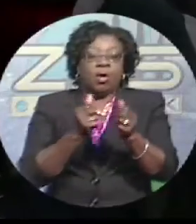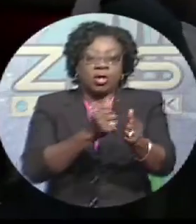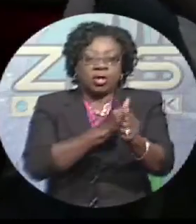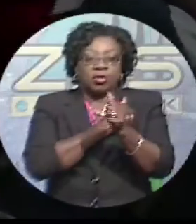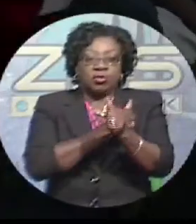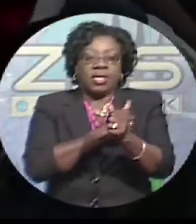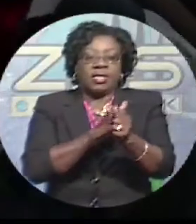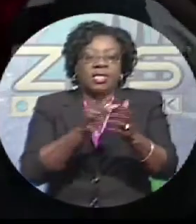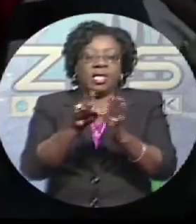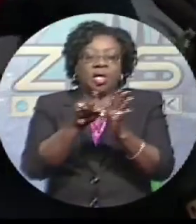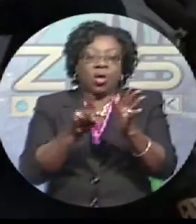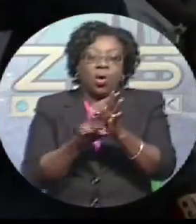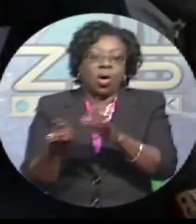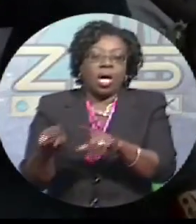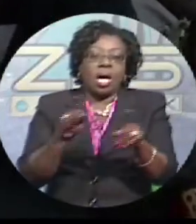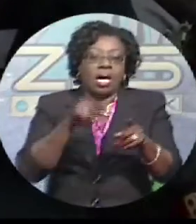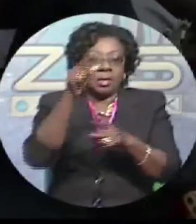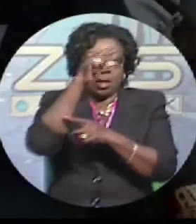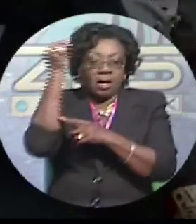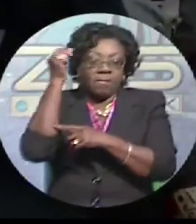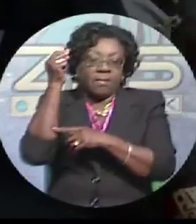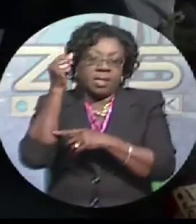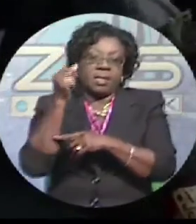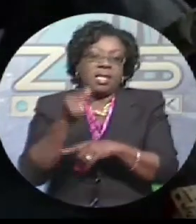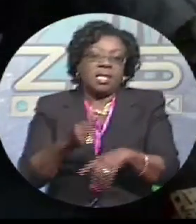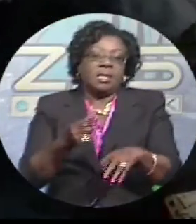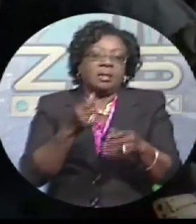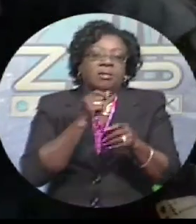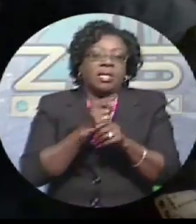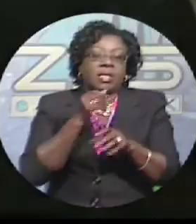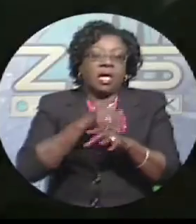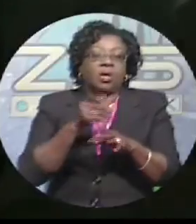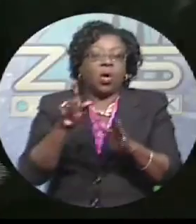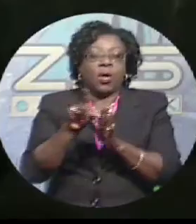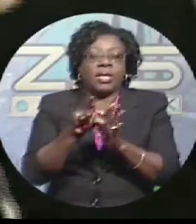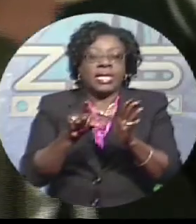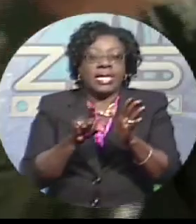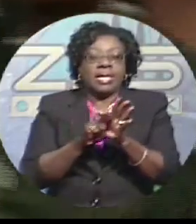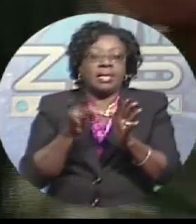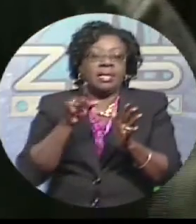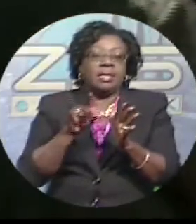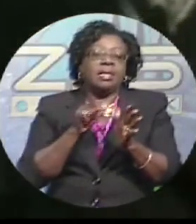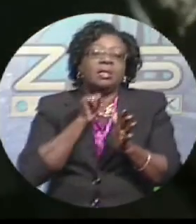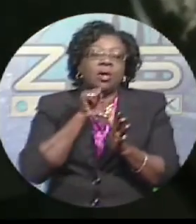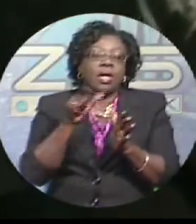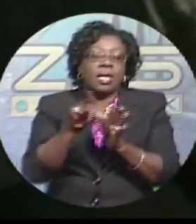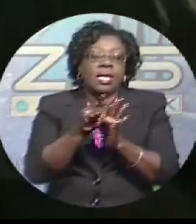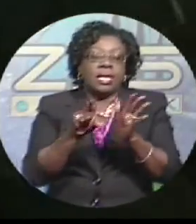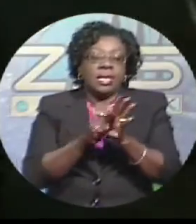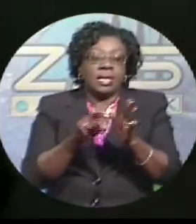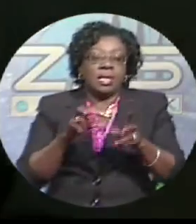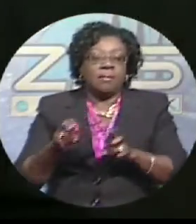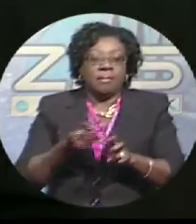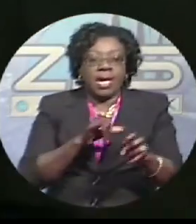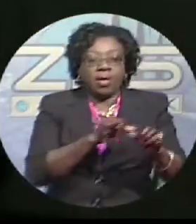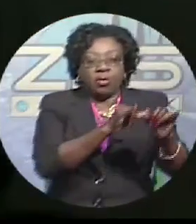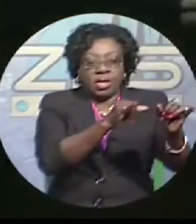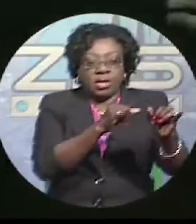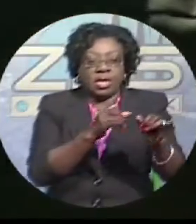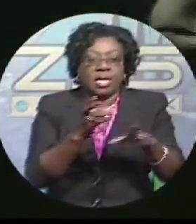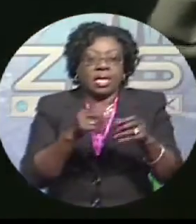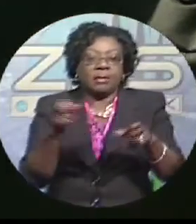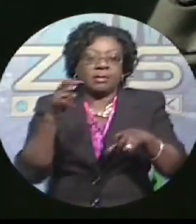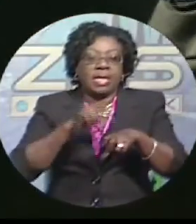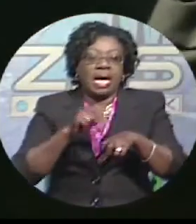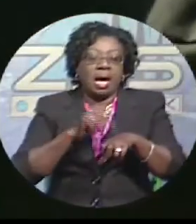More teeth in the laws as government cracks down on illegal migration. The new Immigration Act is now in effect, and it comes with tougher penalties